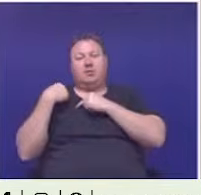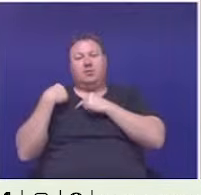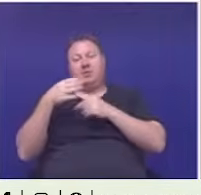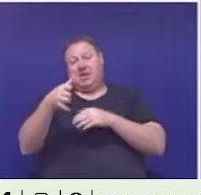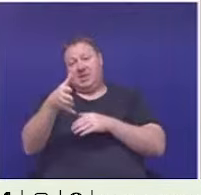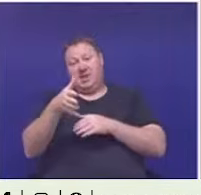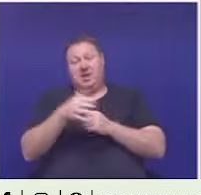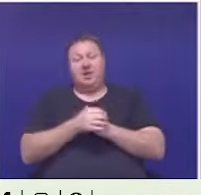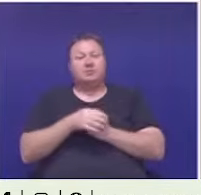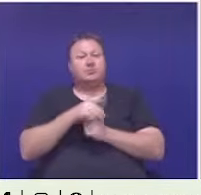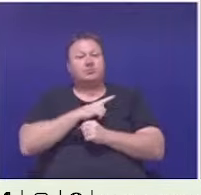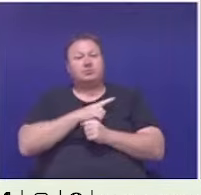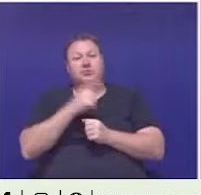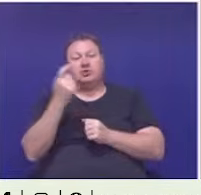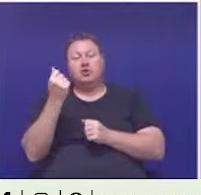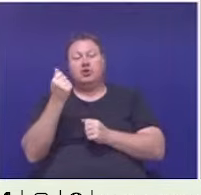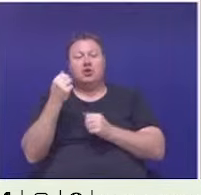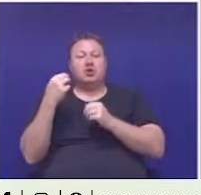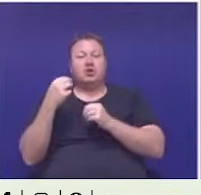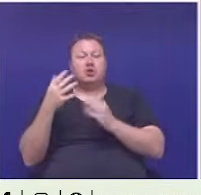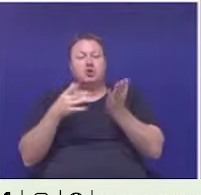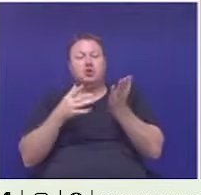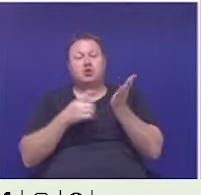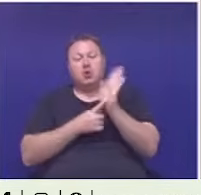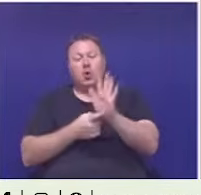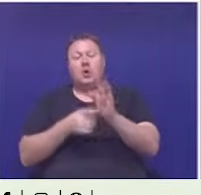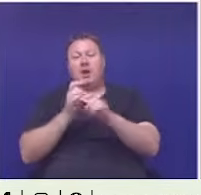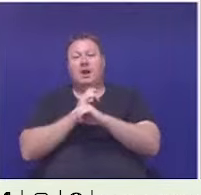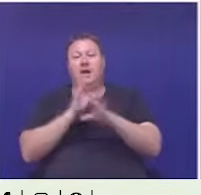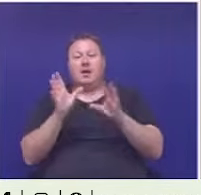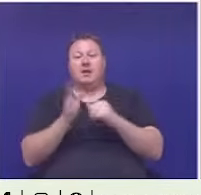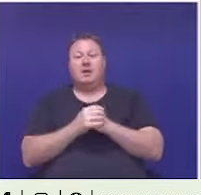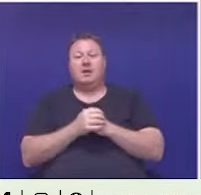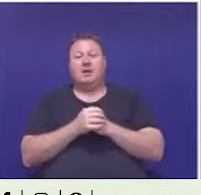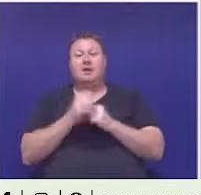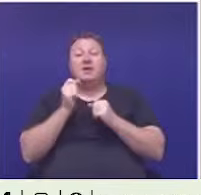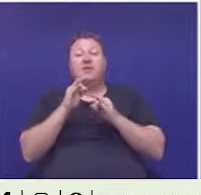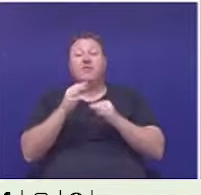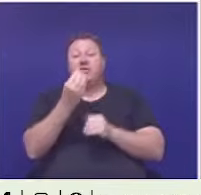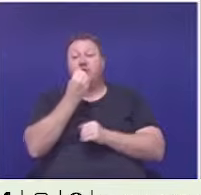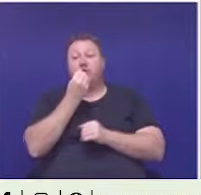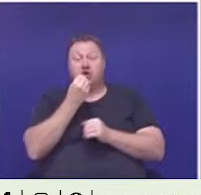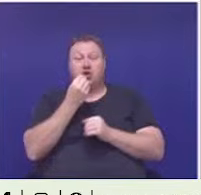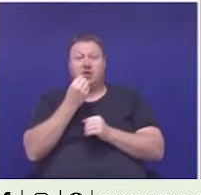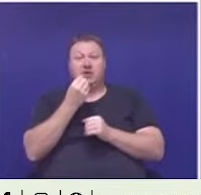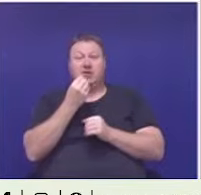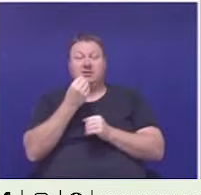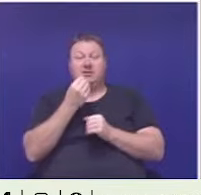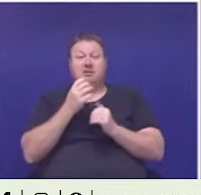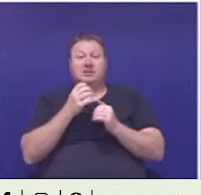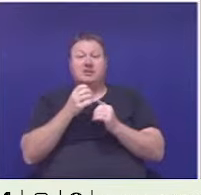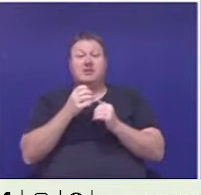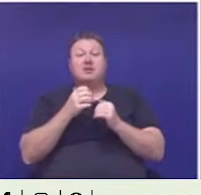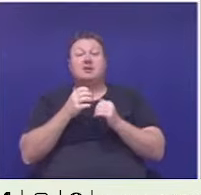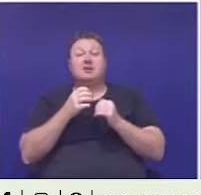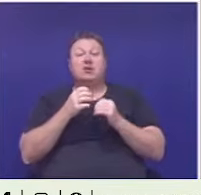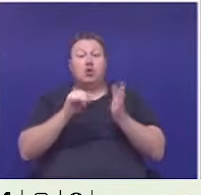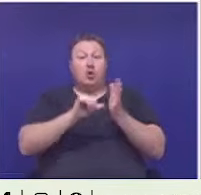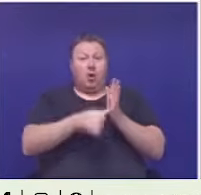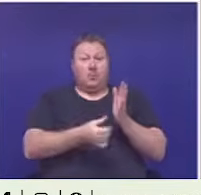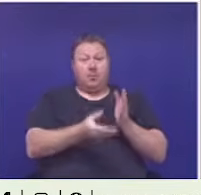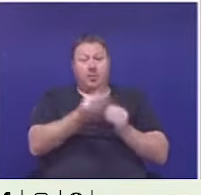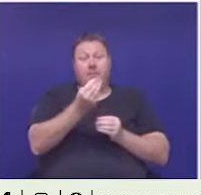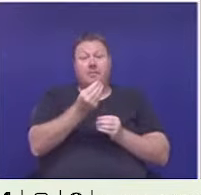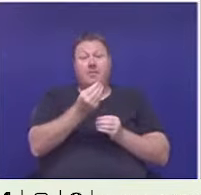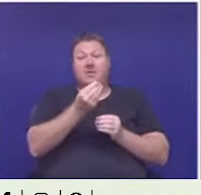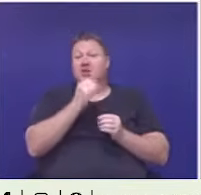very clear that if you get a school nutrition conditional grant and you don't spend it on school nutrition, that grant can